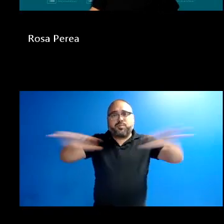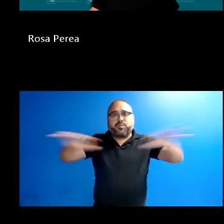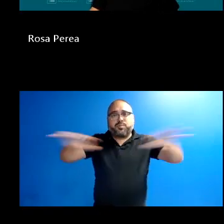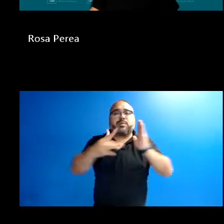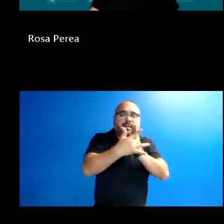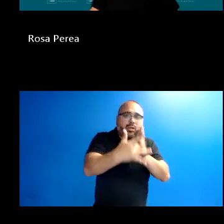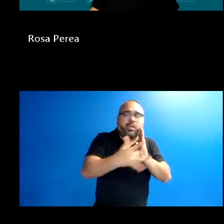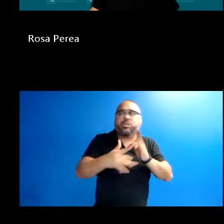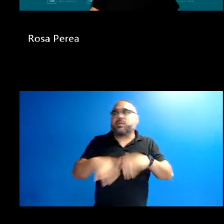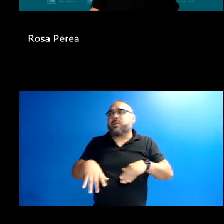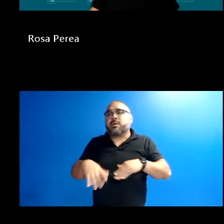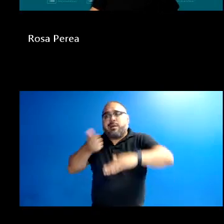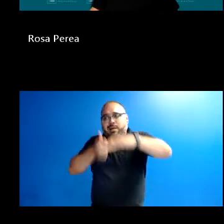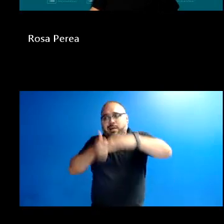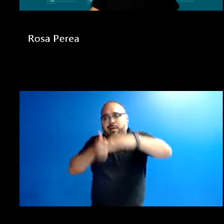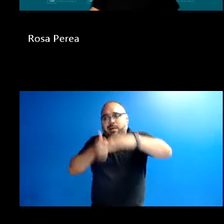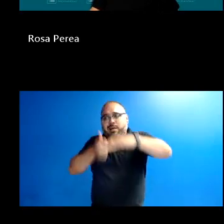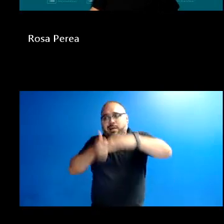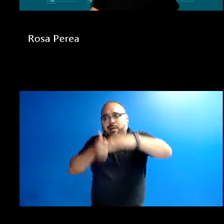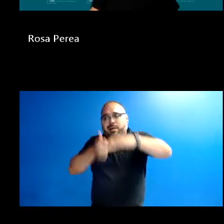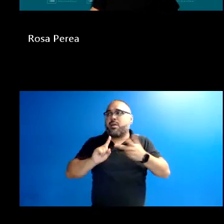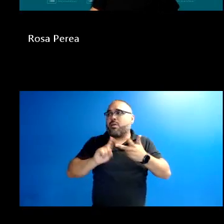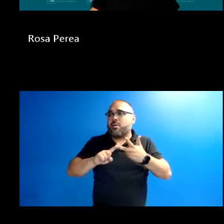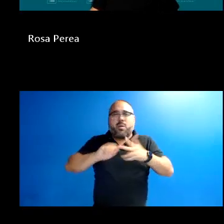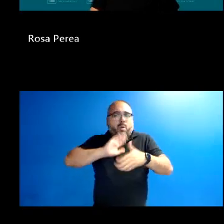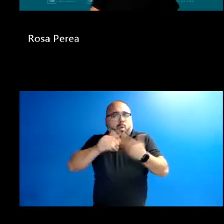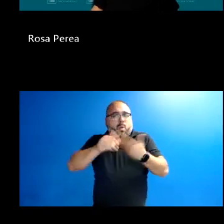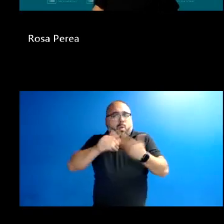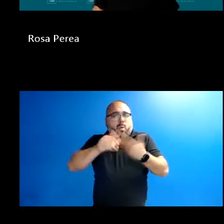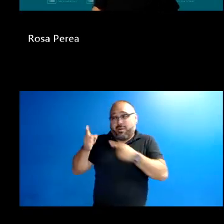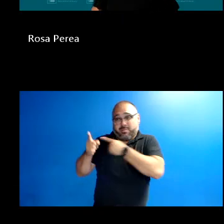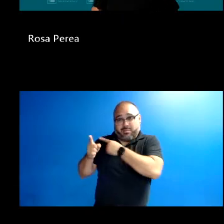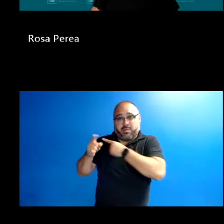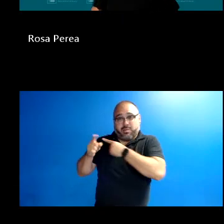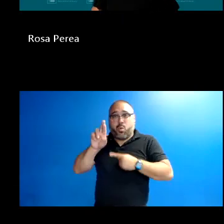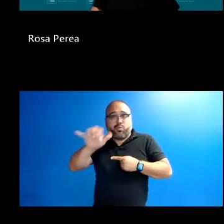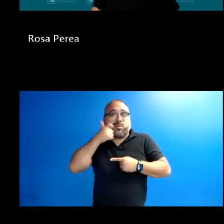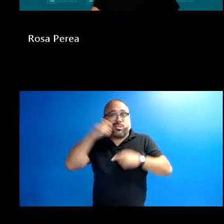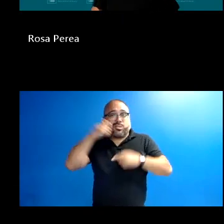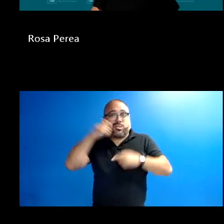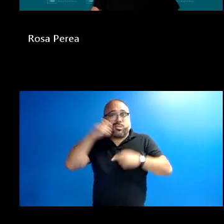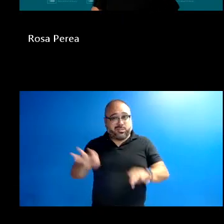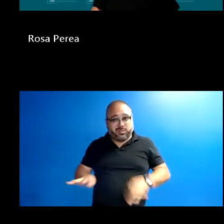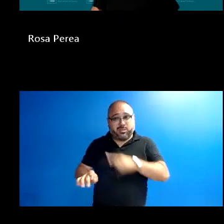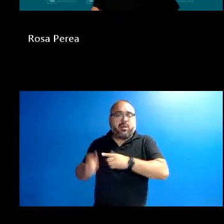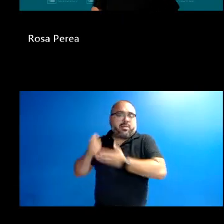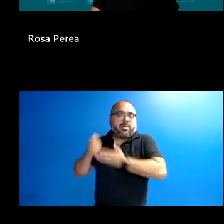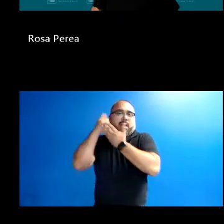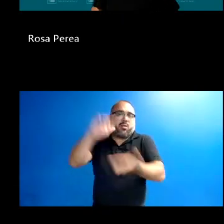the REFCL, rapid earth fault current limiters, and numerous other technologies that help reduce the risk